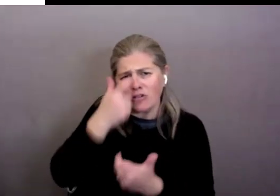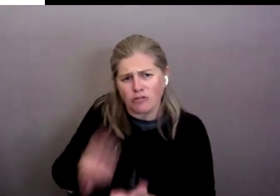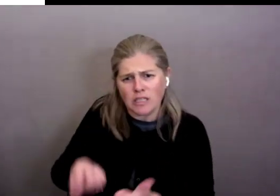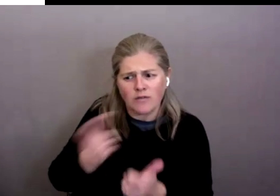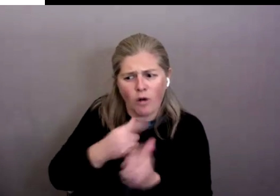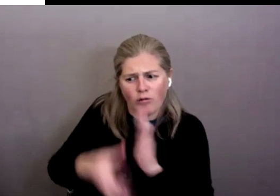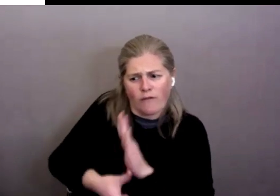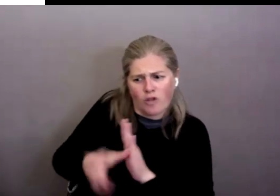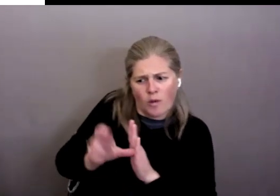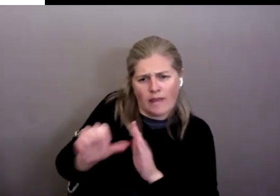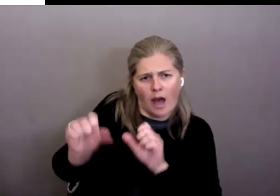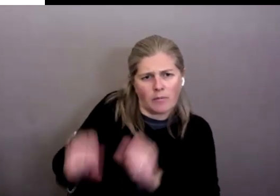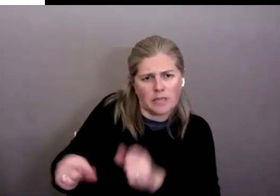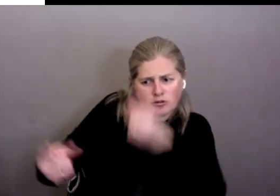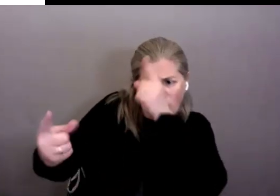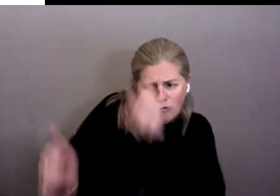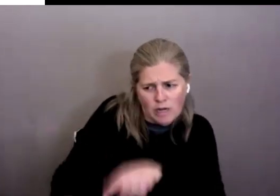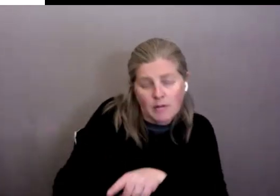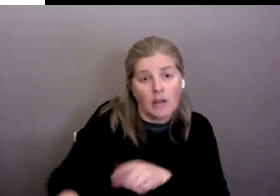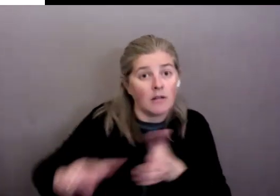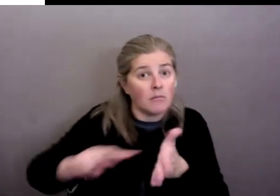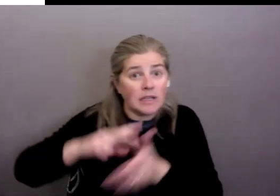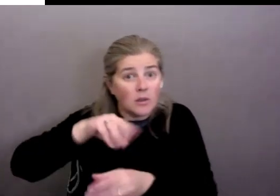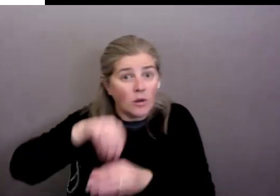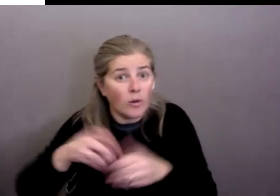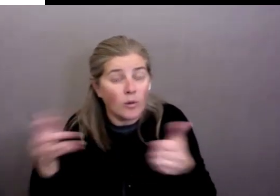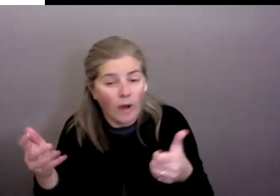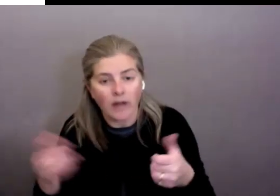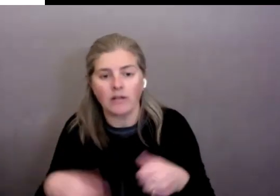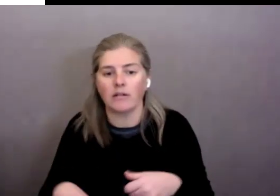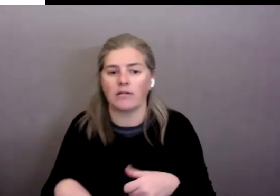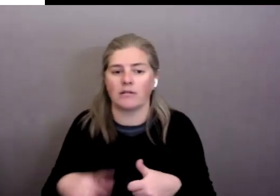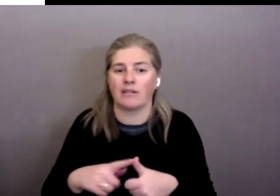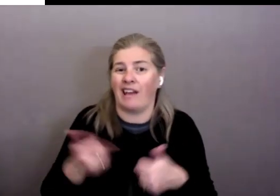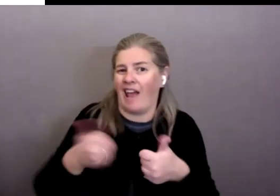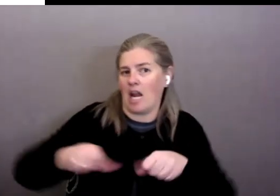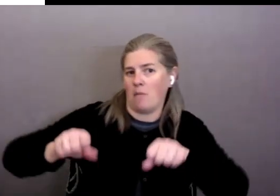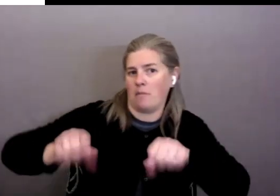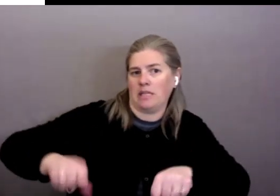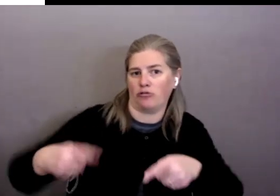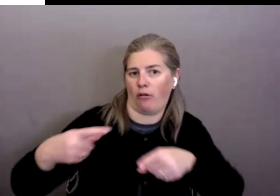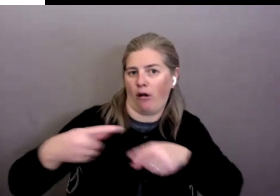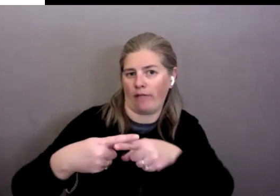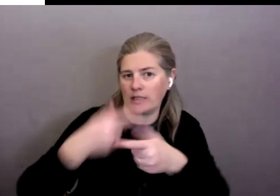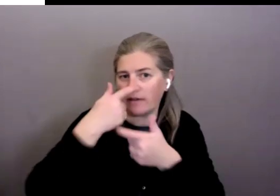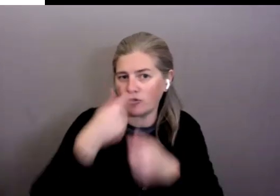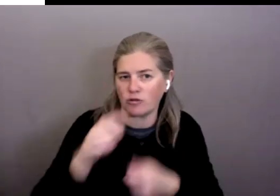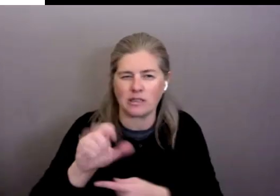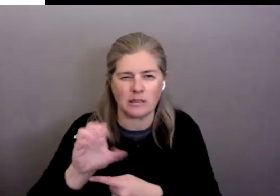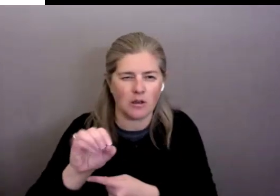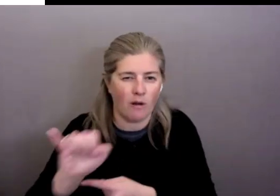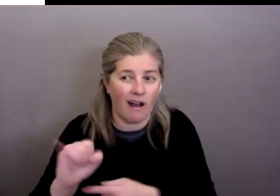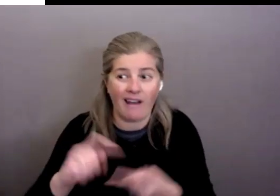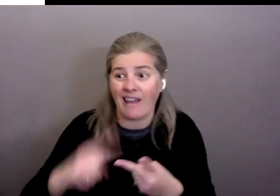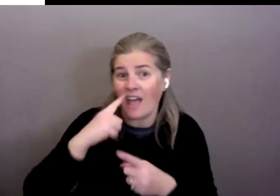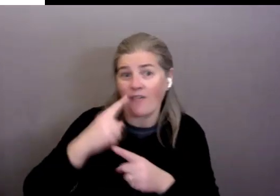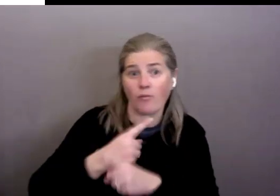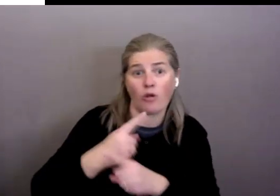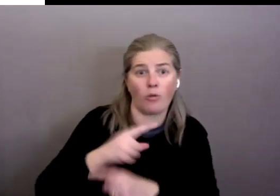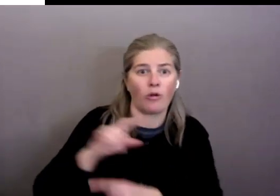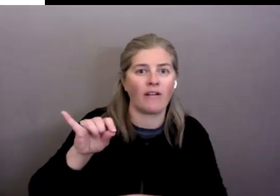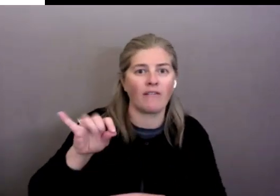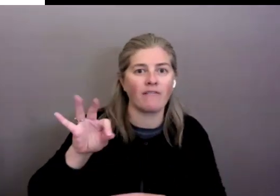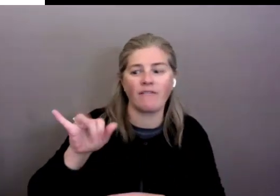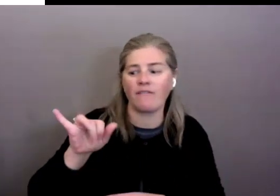agreement. This includes, among others, any potential conflicts of interest and whether appropriate firewalls exist to mitigate